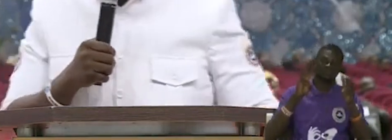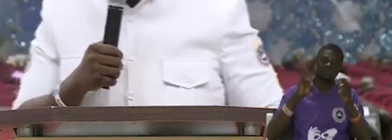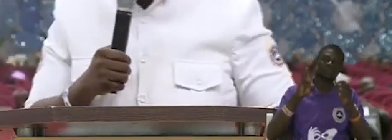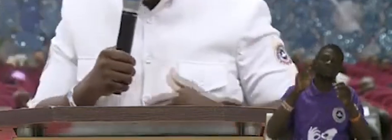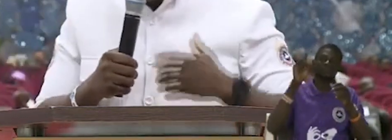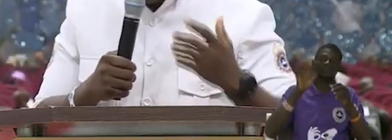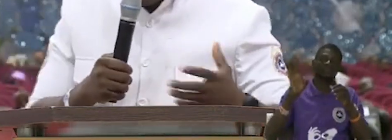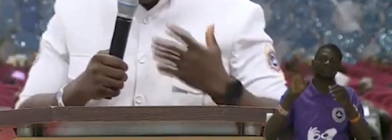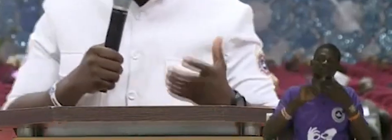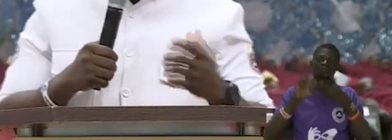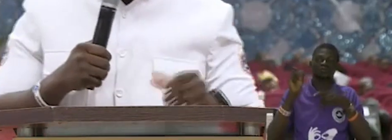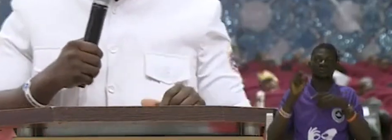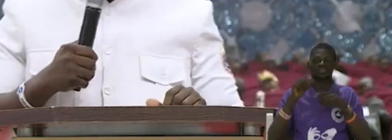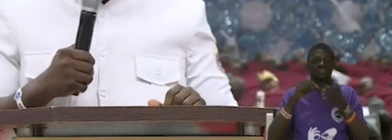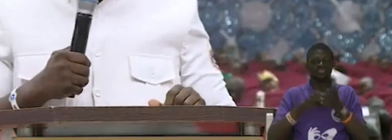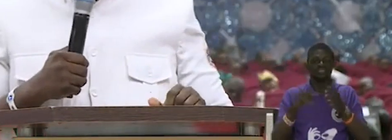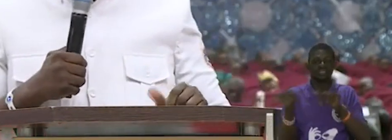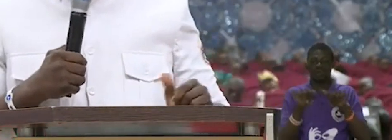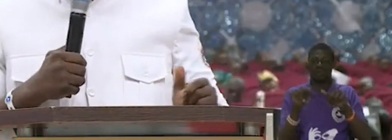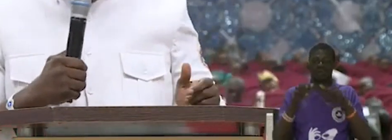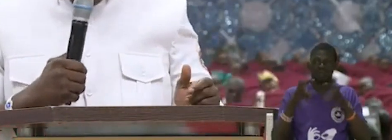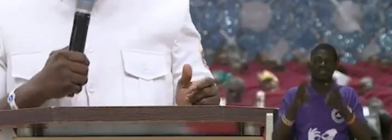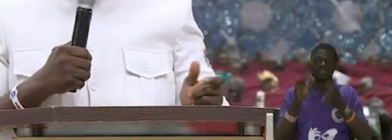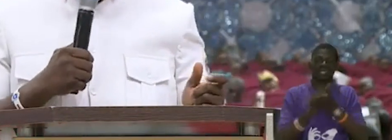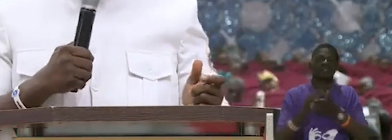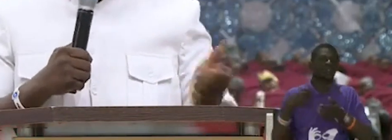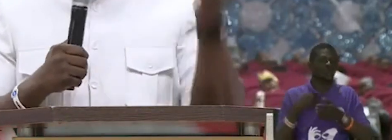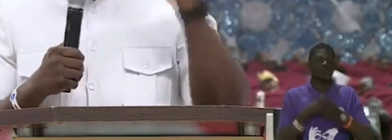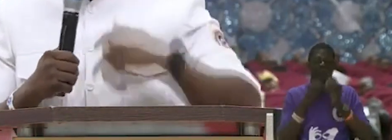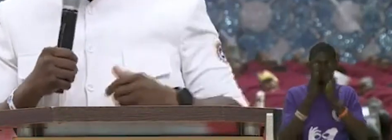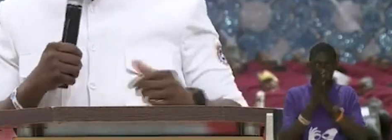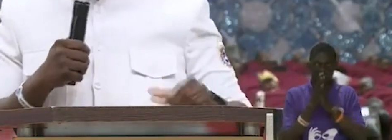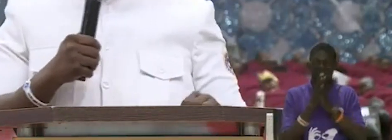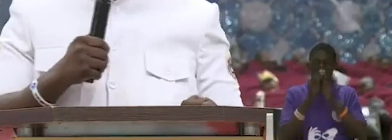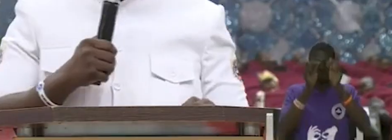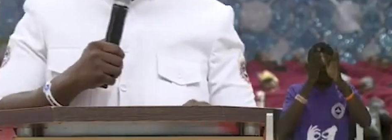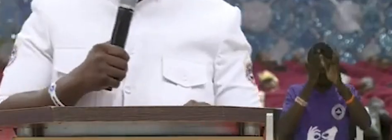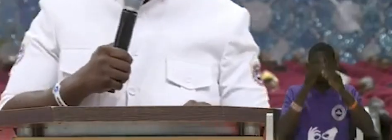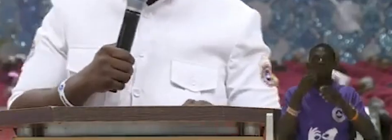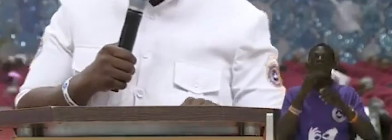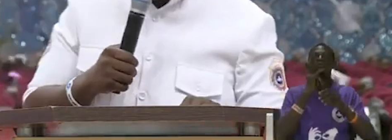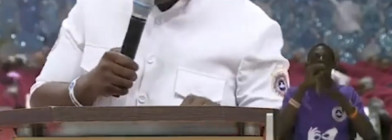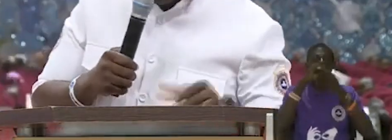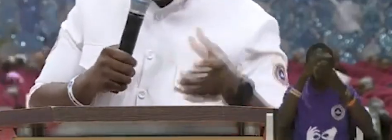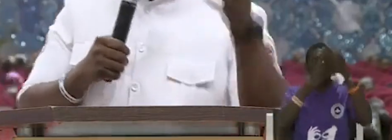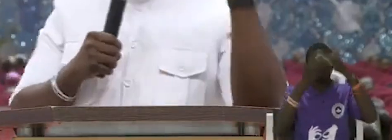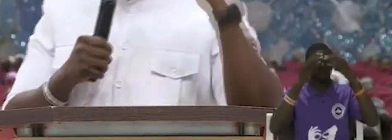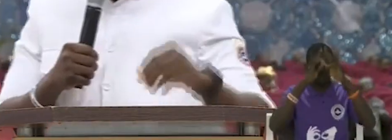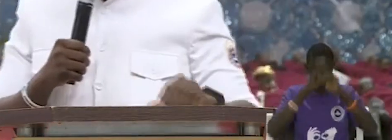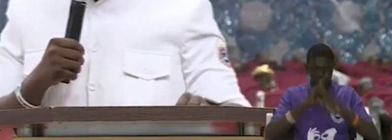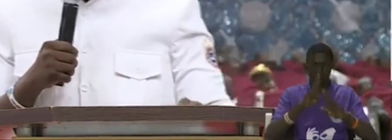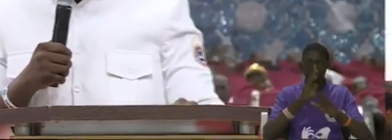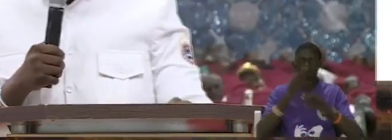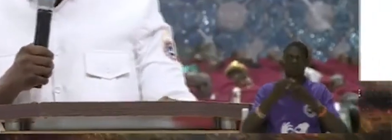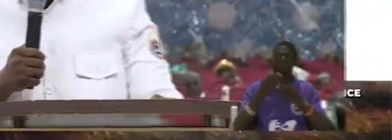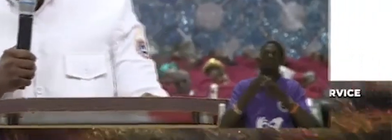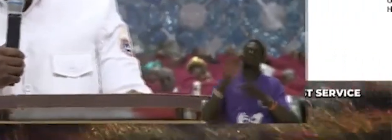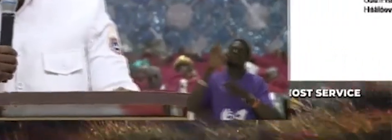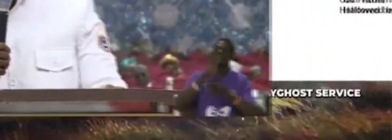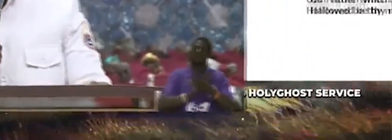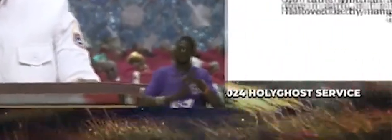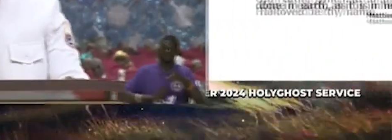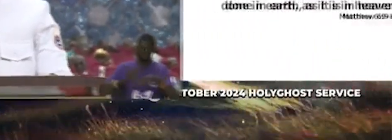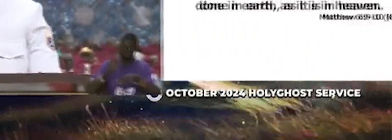10. It says, in this same manner that we pray ye, our Father who art in heaven, hallowed be thy name,